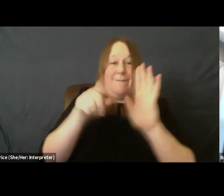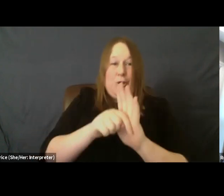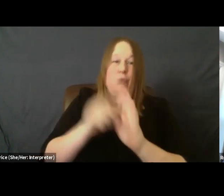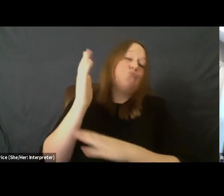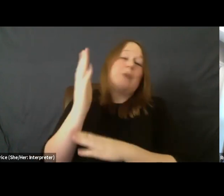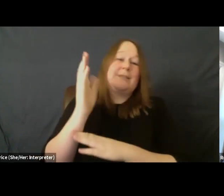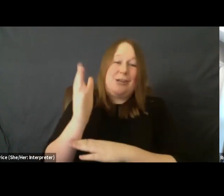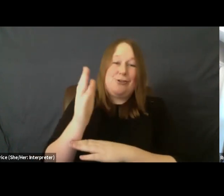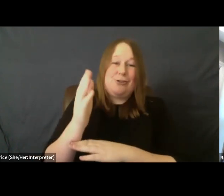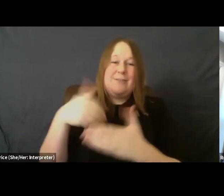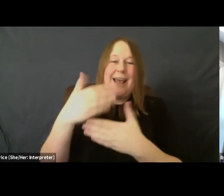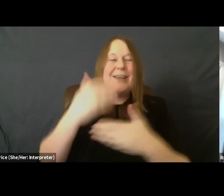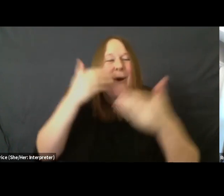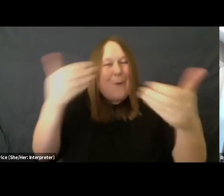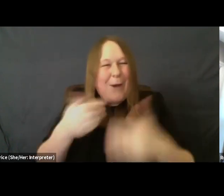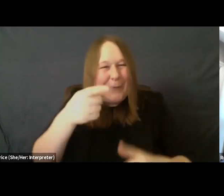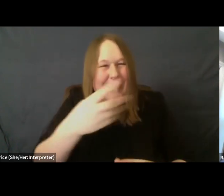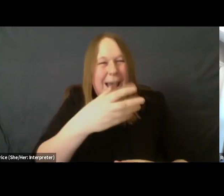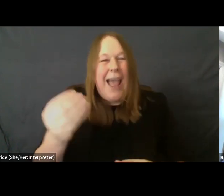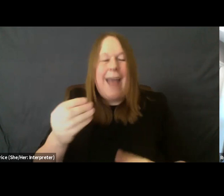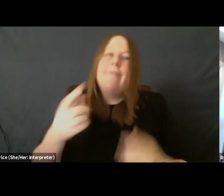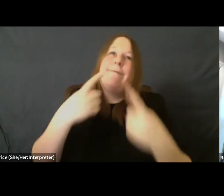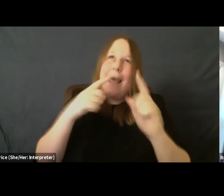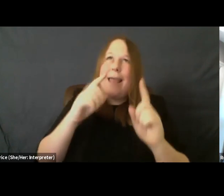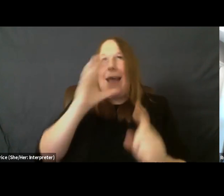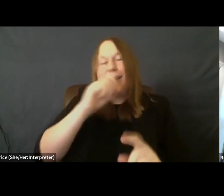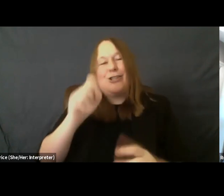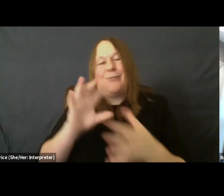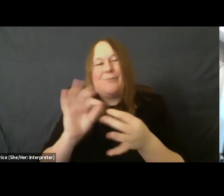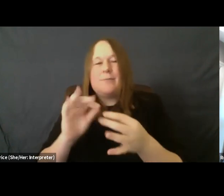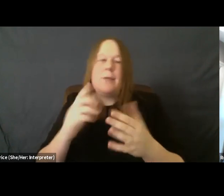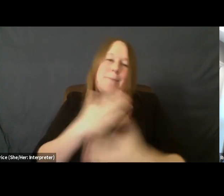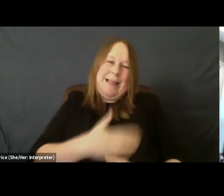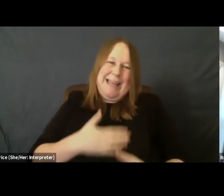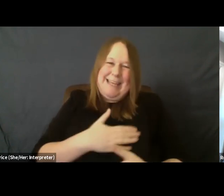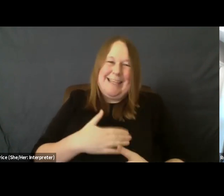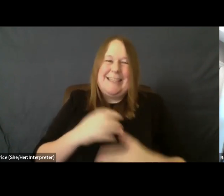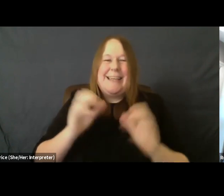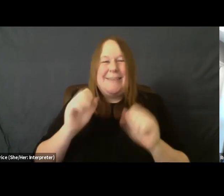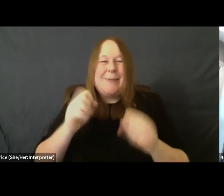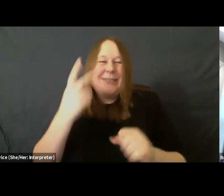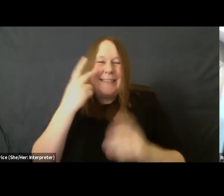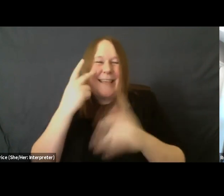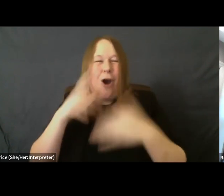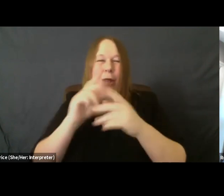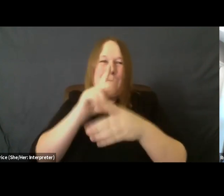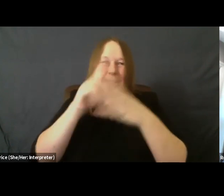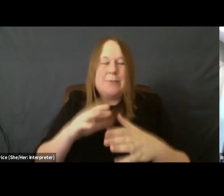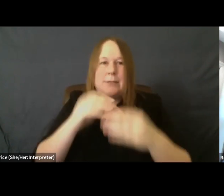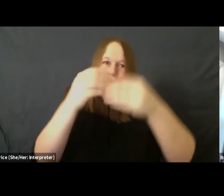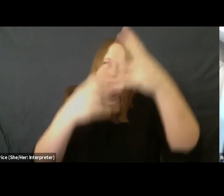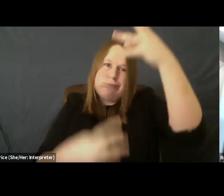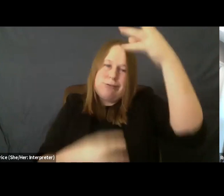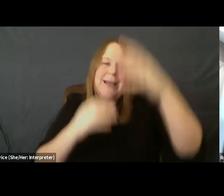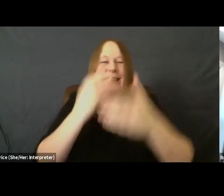and we welcome you. And finally, I guess I should say that I'm very pleased in seeing the participants, that we have a number of graduates